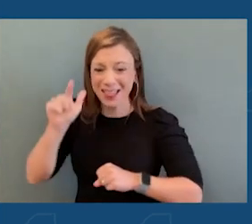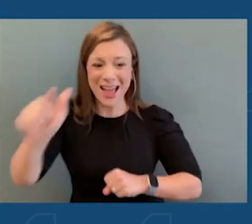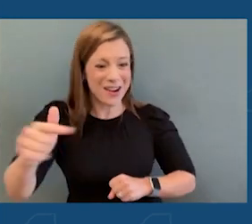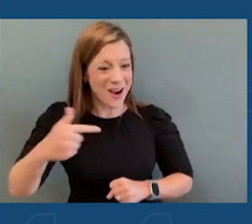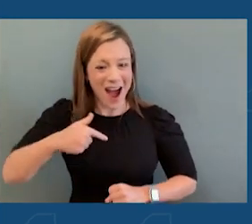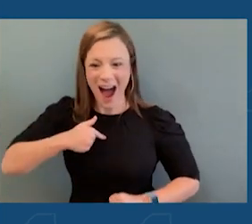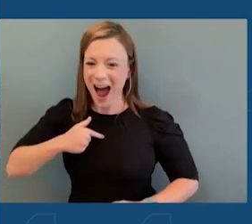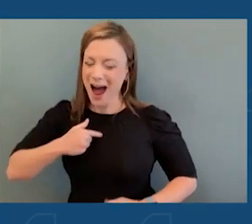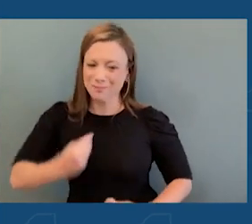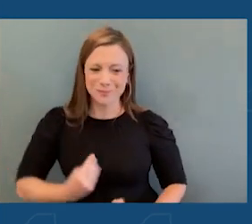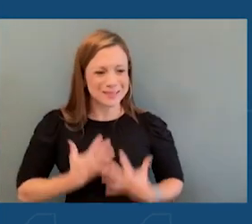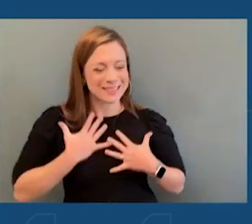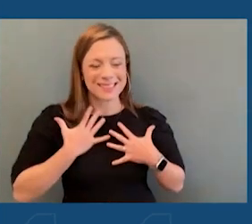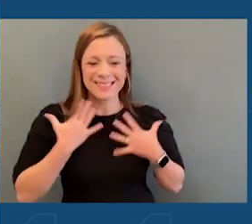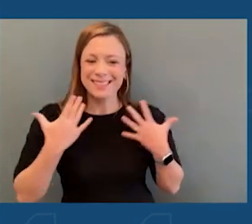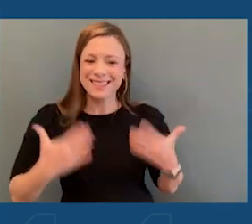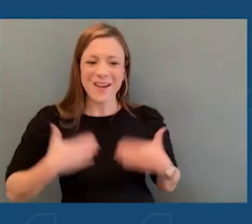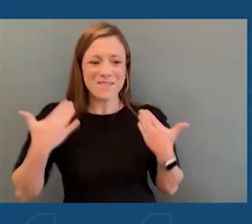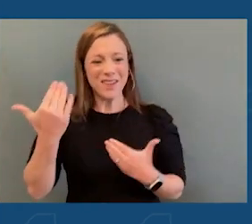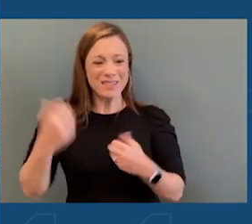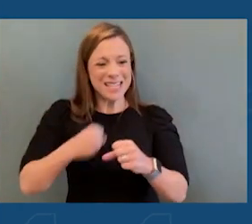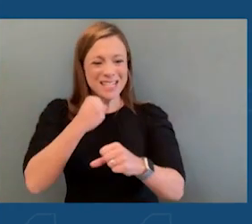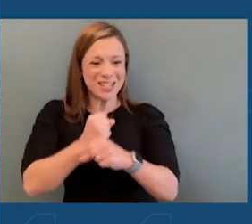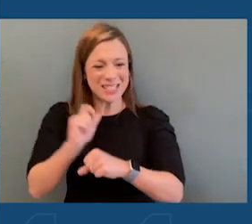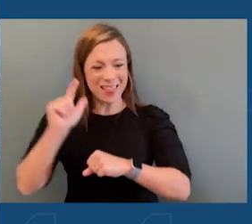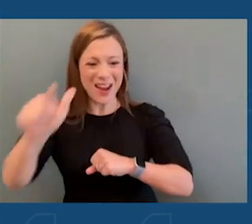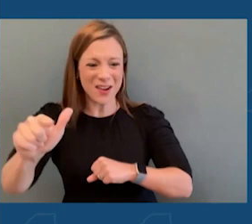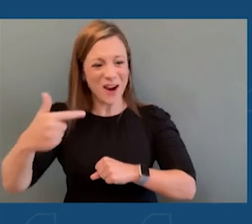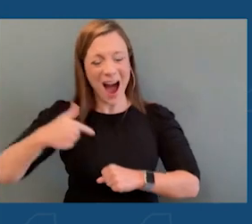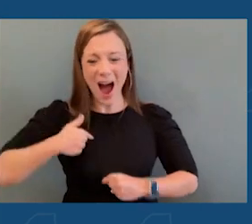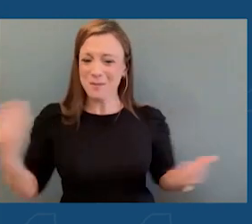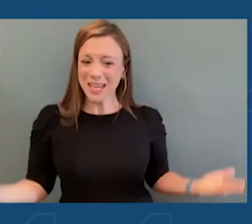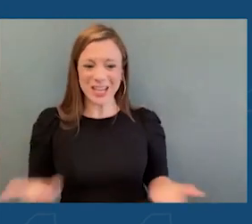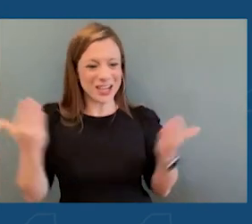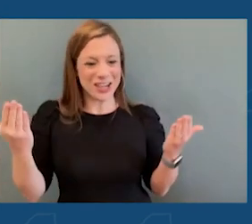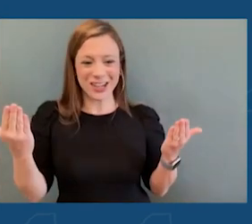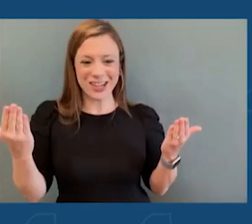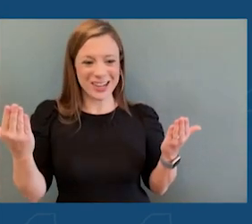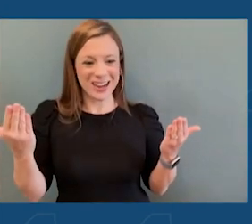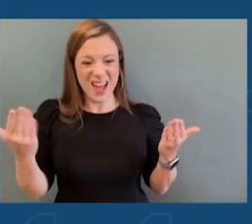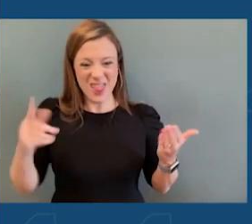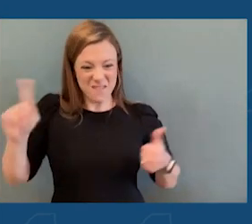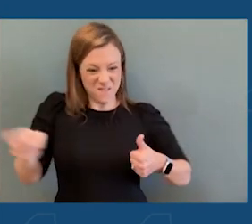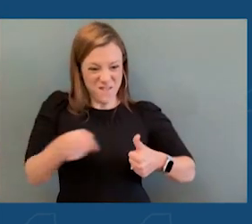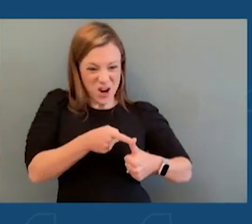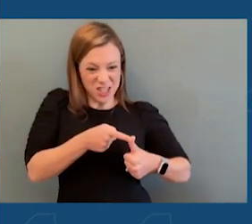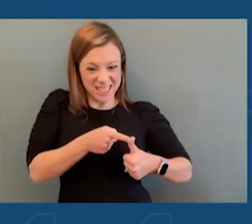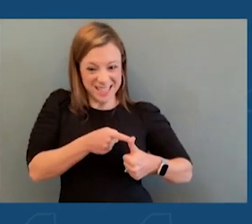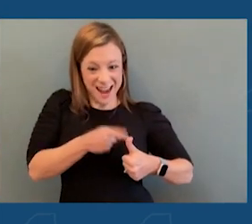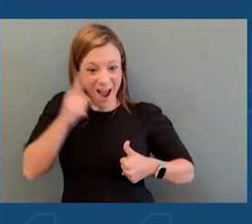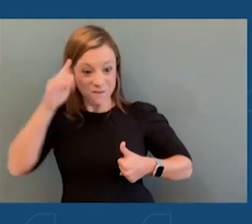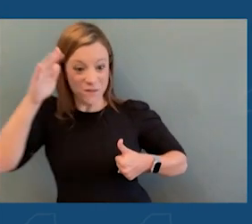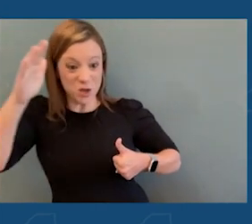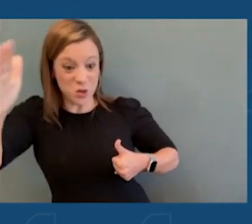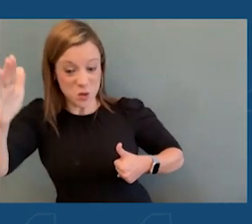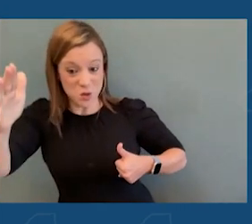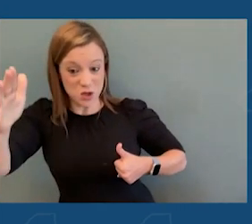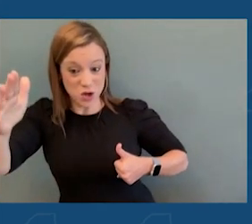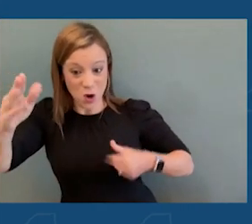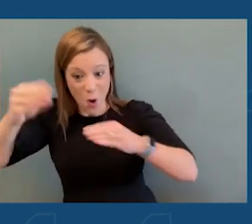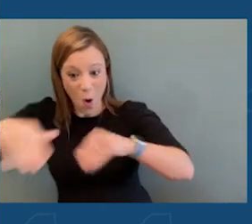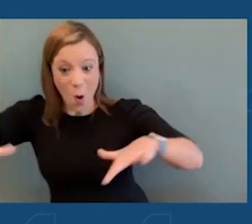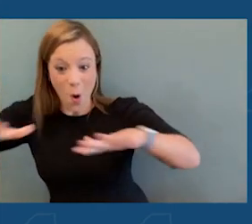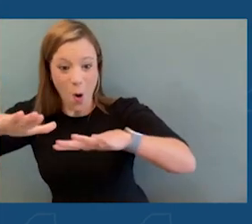stand here on the site of PTP's first and future home, the People's Theater Centro